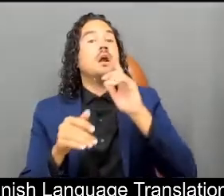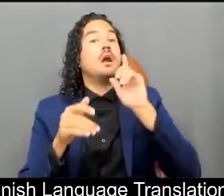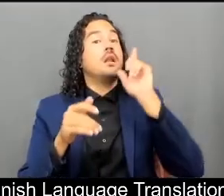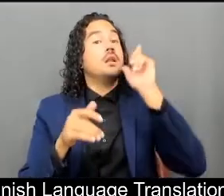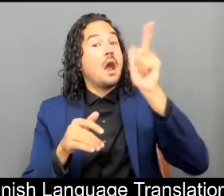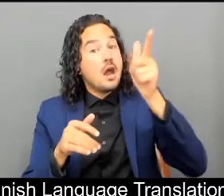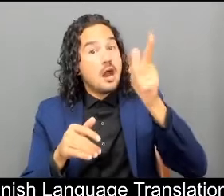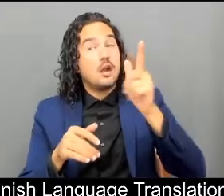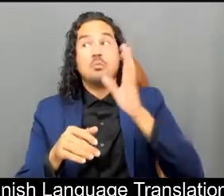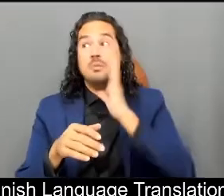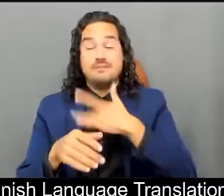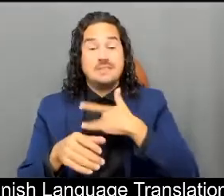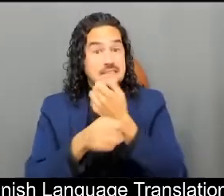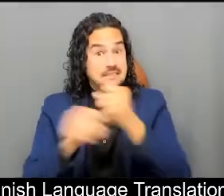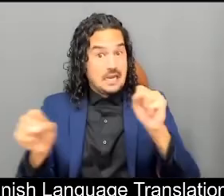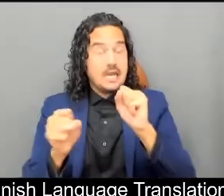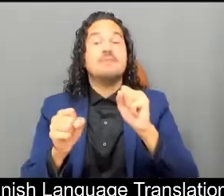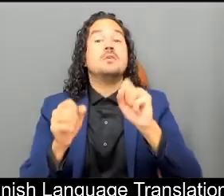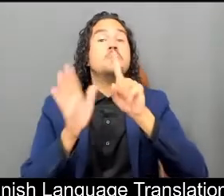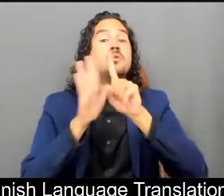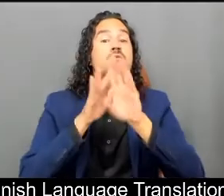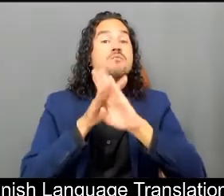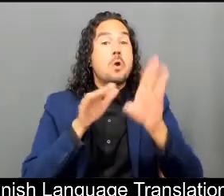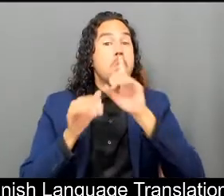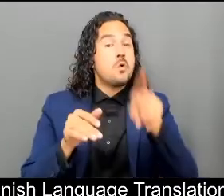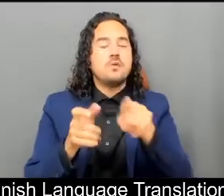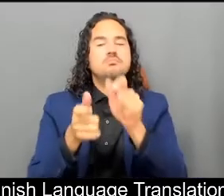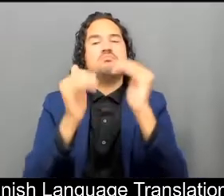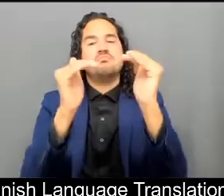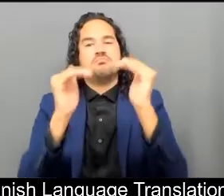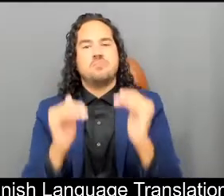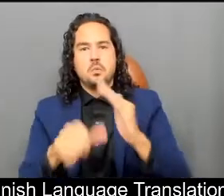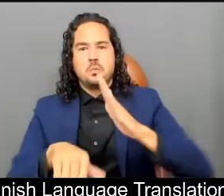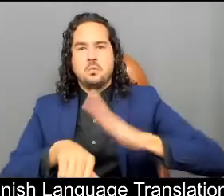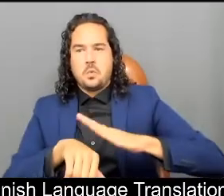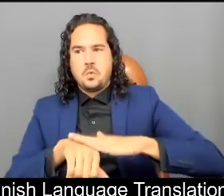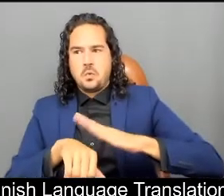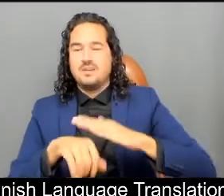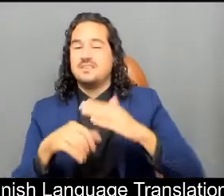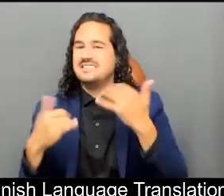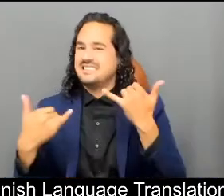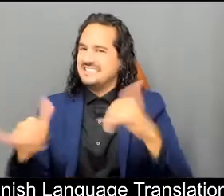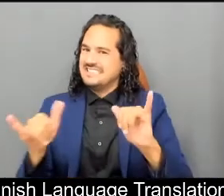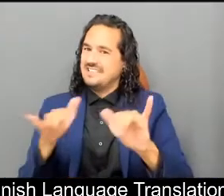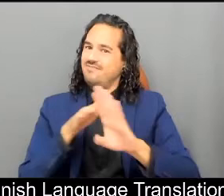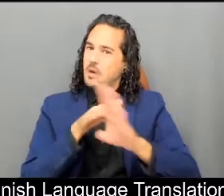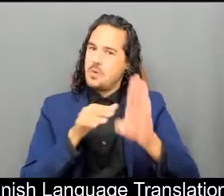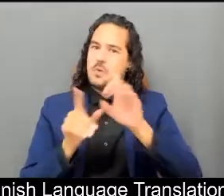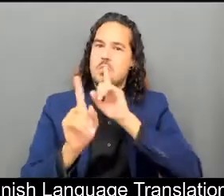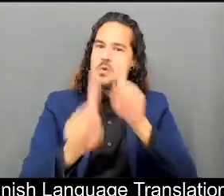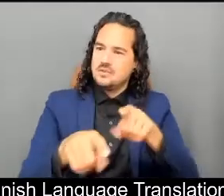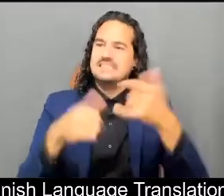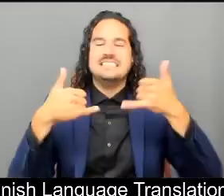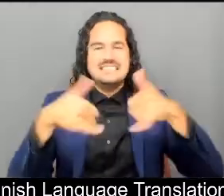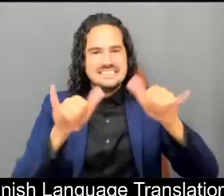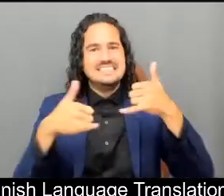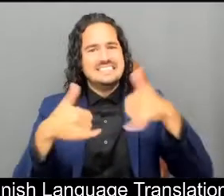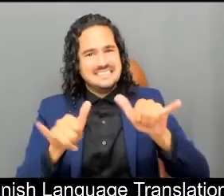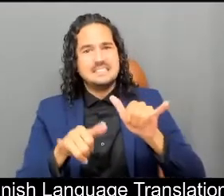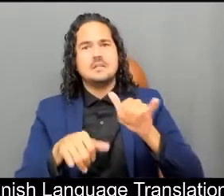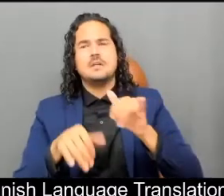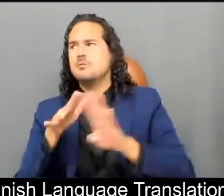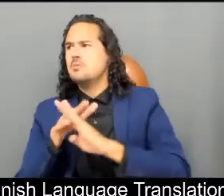or an order, but your safety is our primary concern, and we're not going to lift that until we really feel comfortable with it. So we appreciate your patience